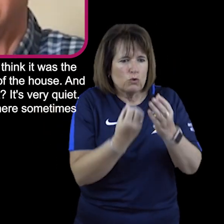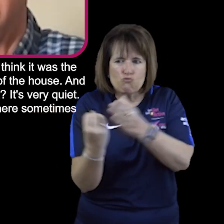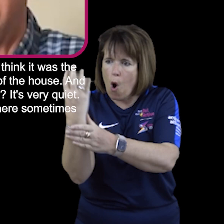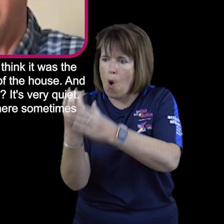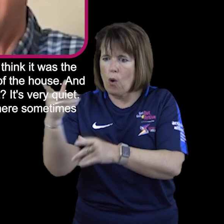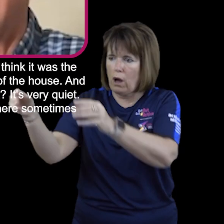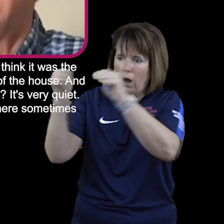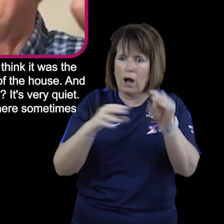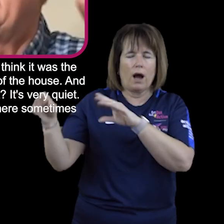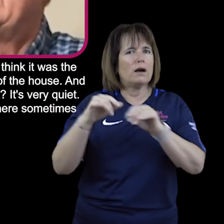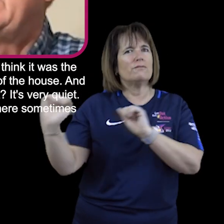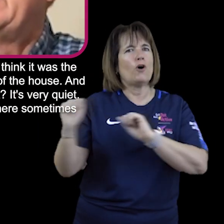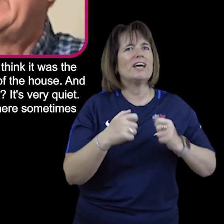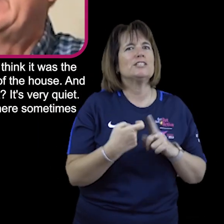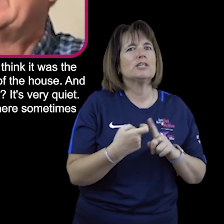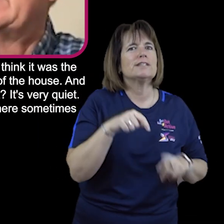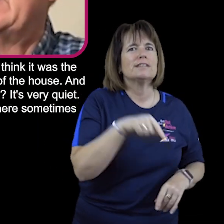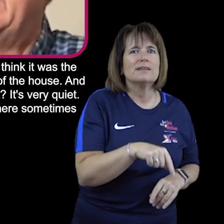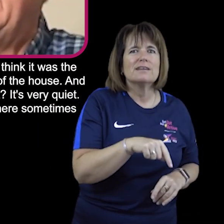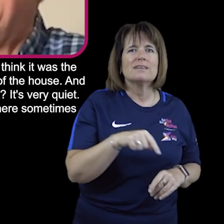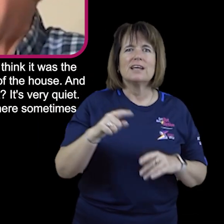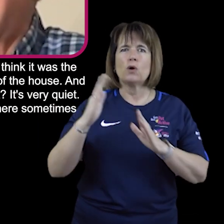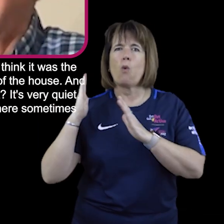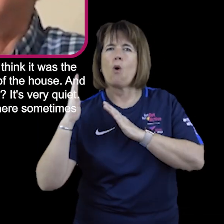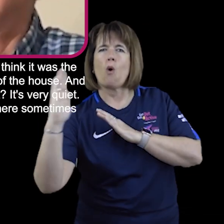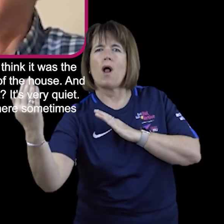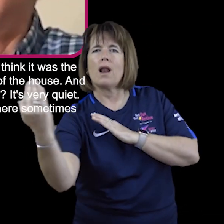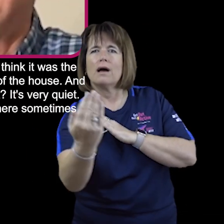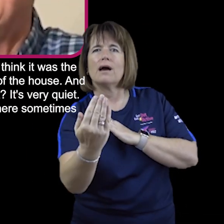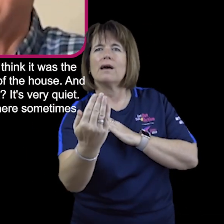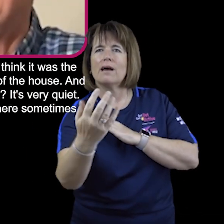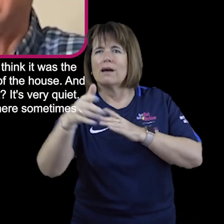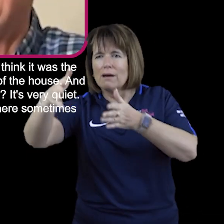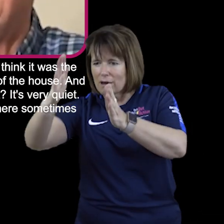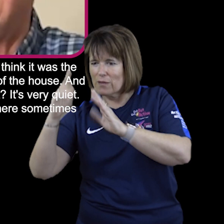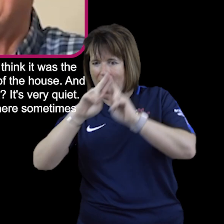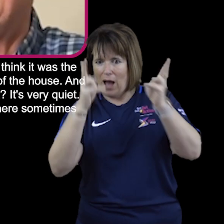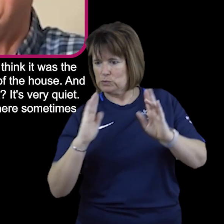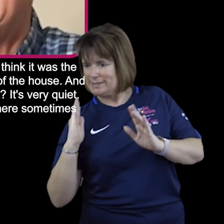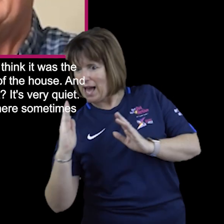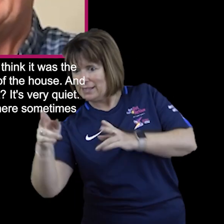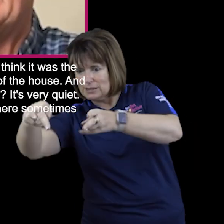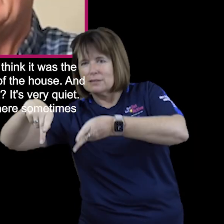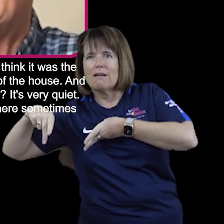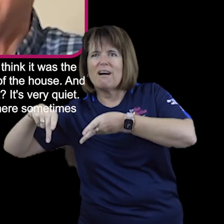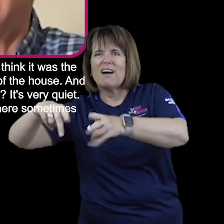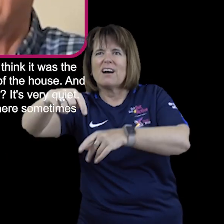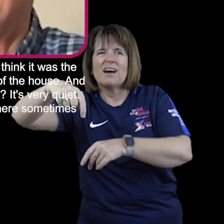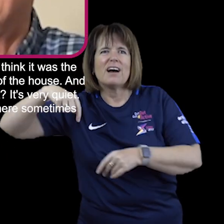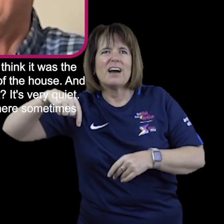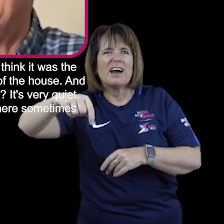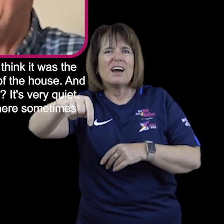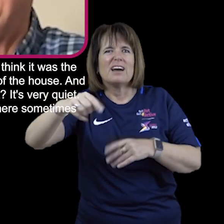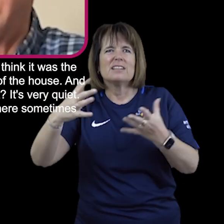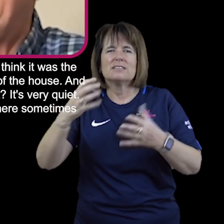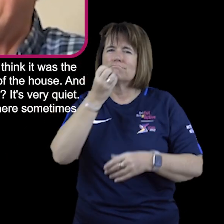side. So you go in by the side of the house. And it's just, as you said, it's stunning. You come into the Cathedral